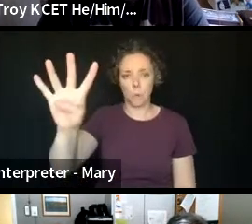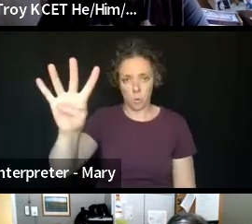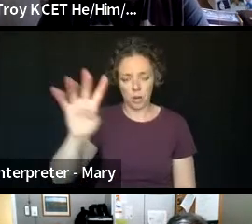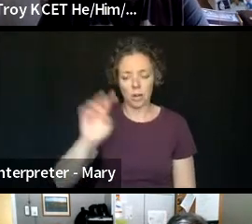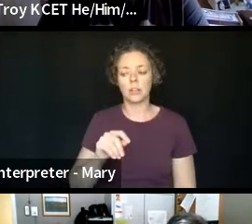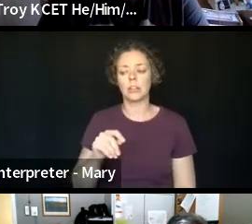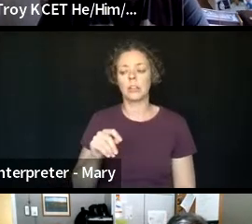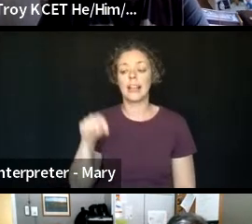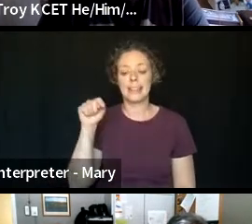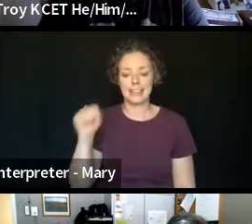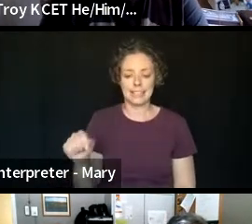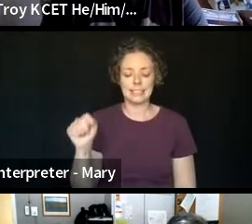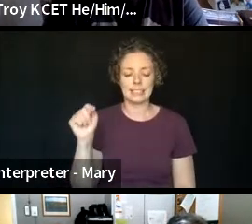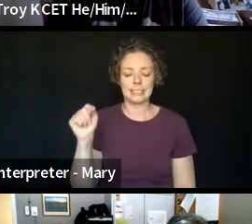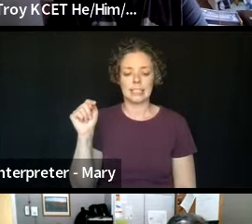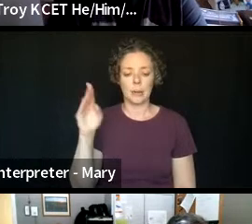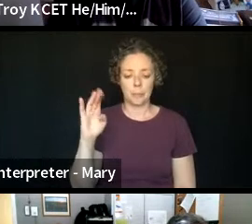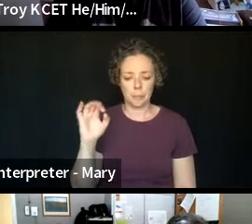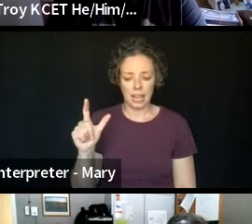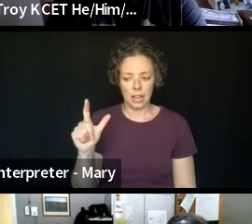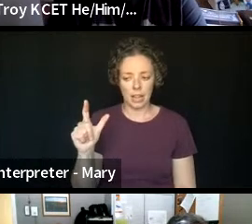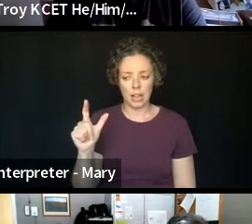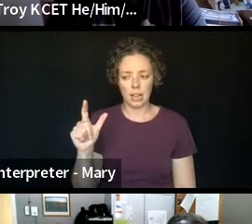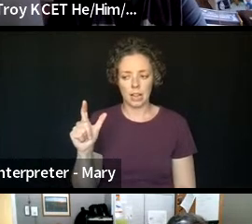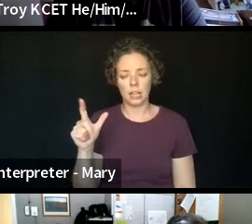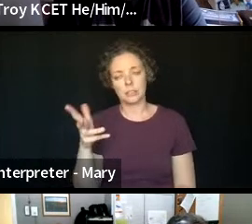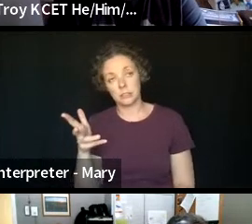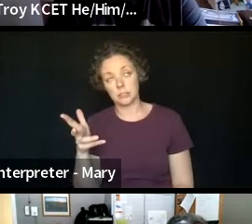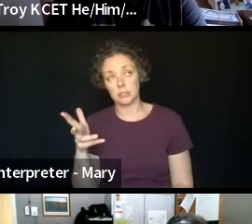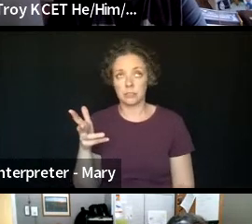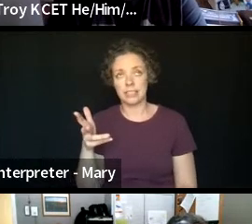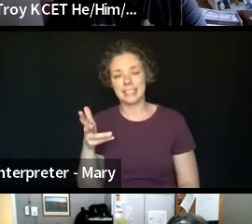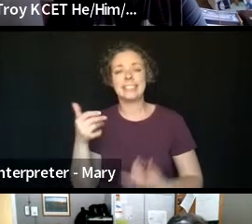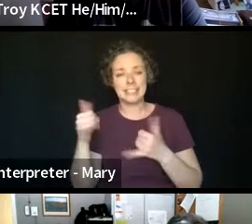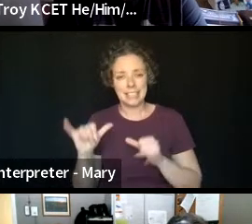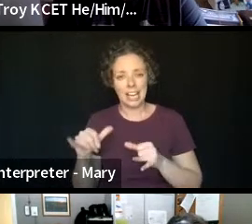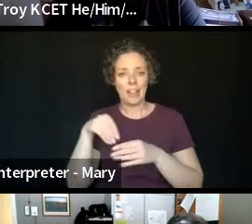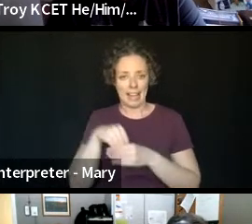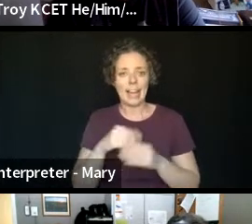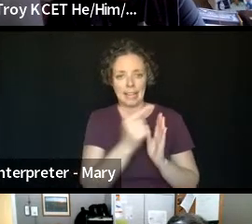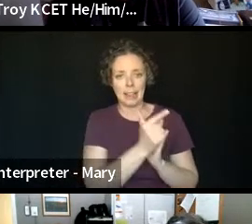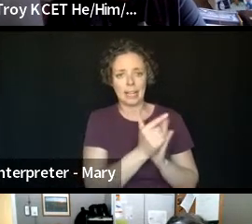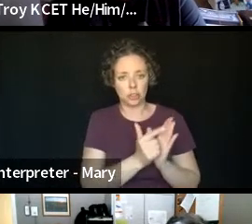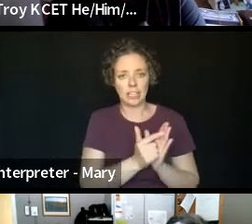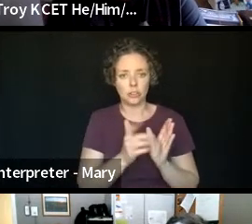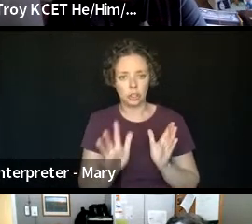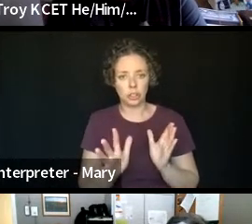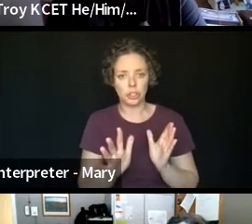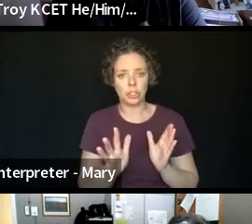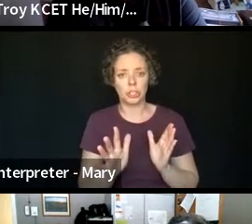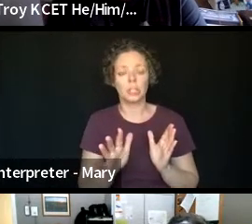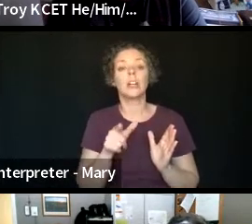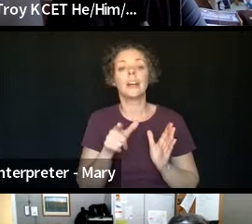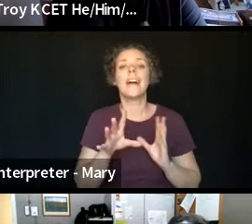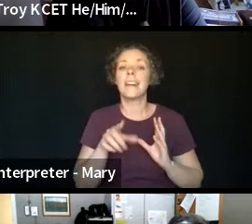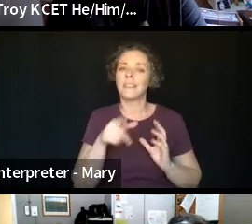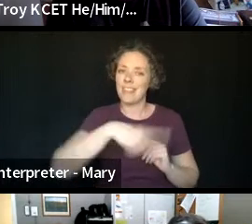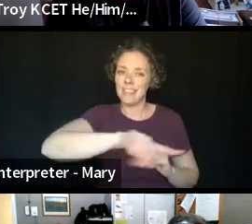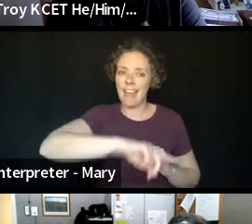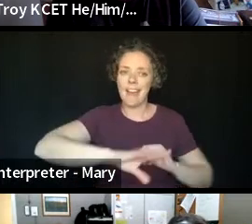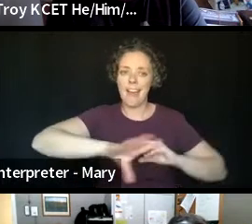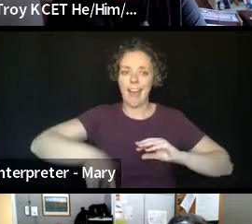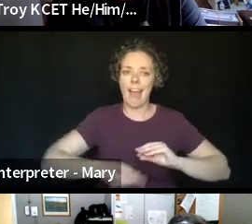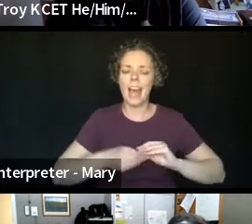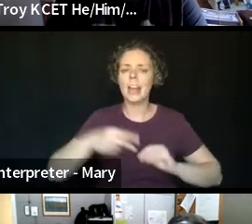This bill is still in the legislature, but they added in the